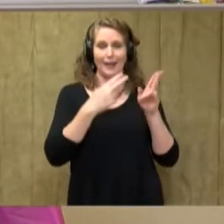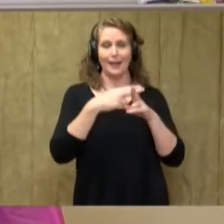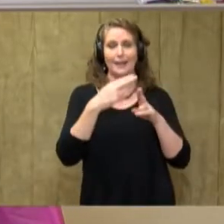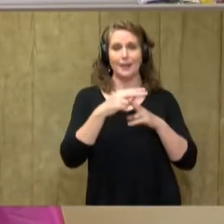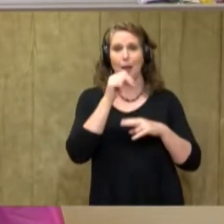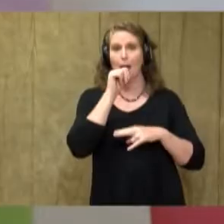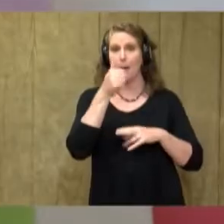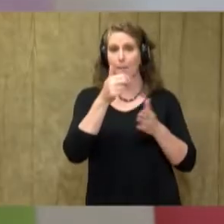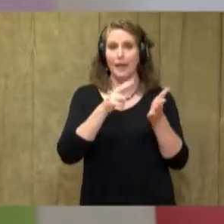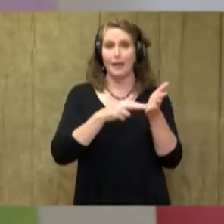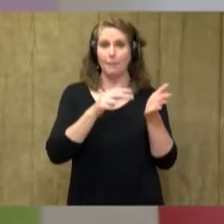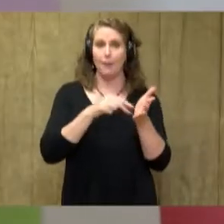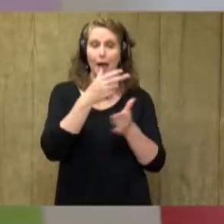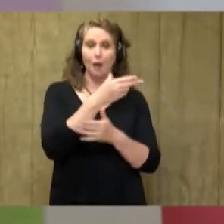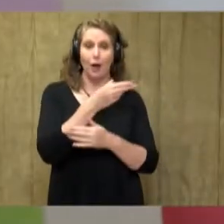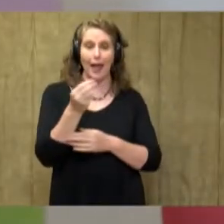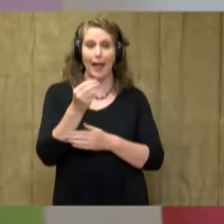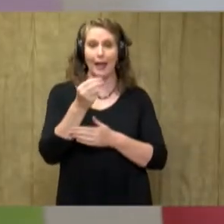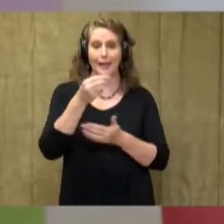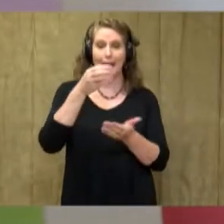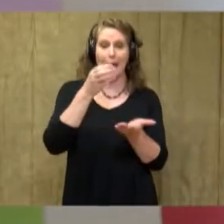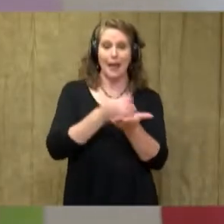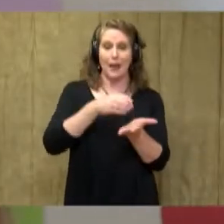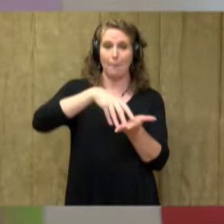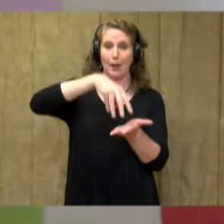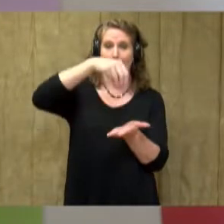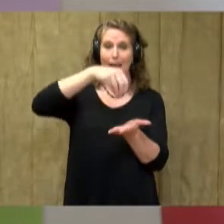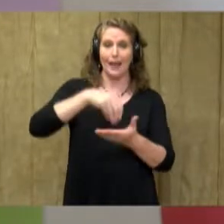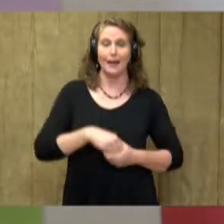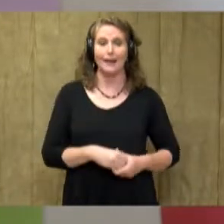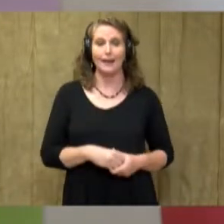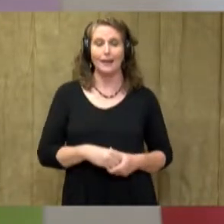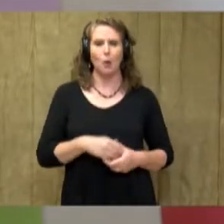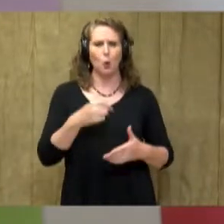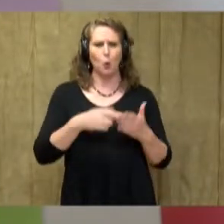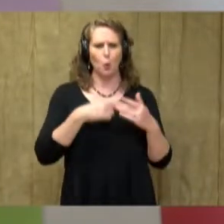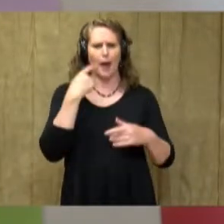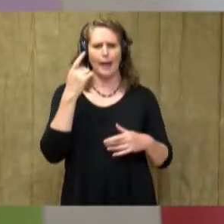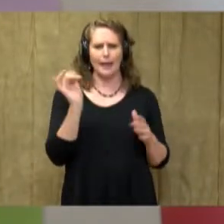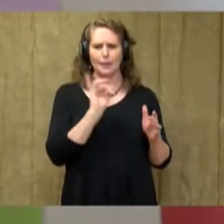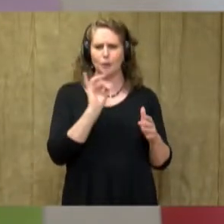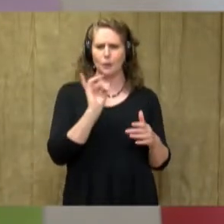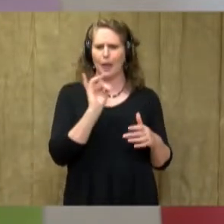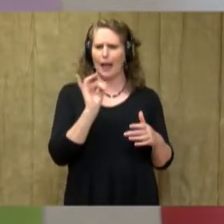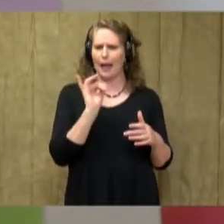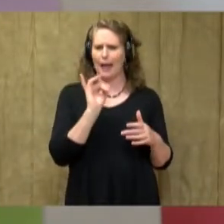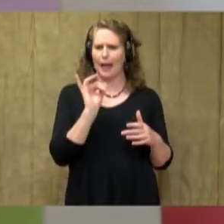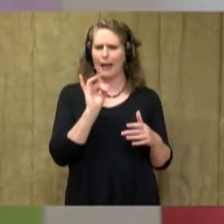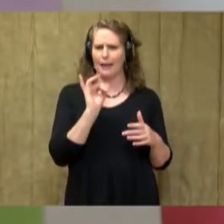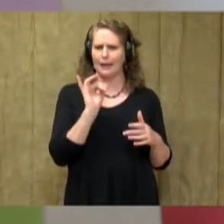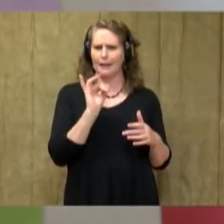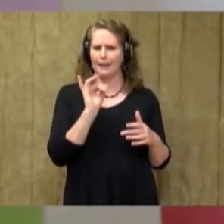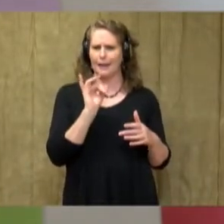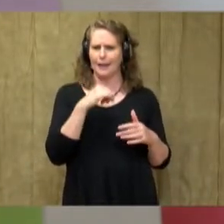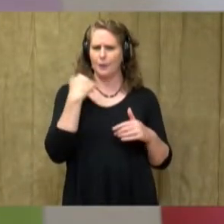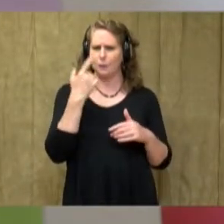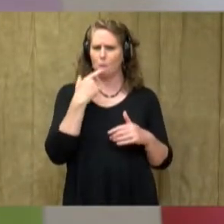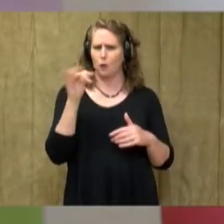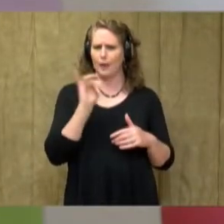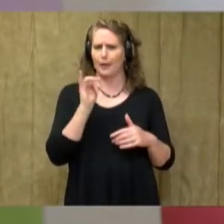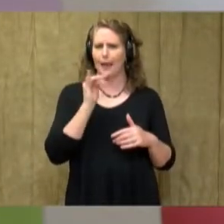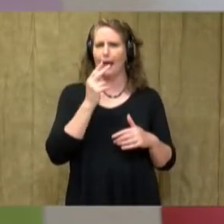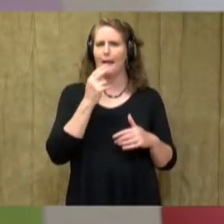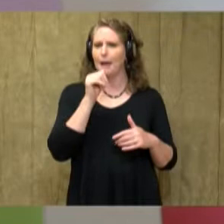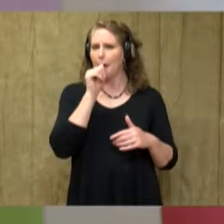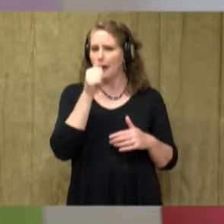called Peanut Butter and Cupcake, okay? And so what does it look like? Does it look like Peanut Butter